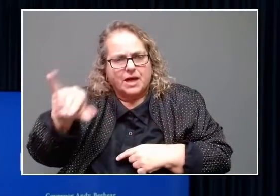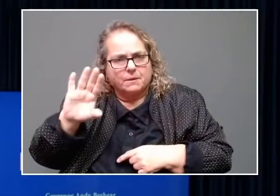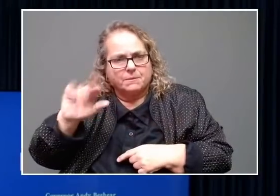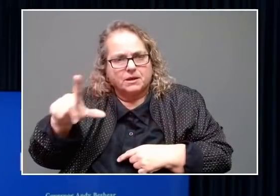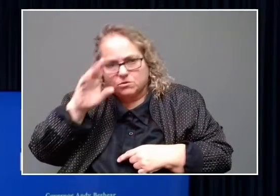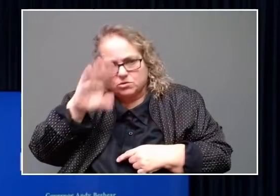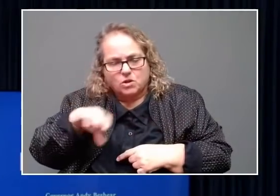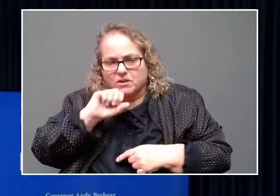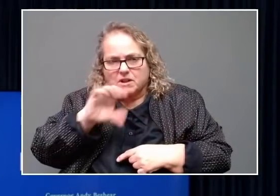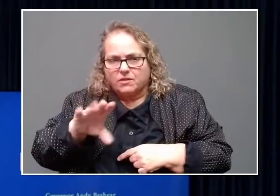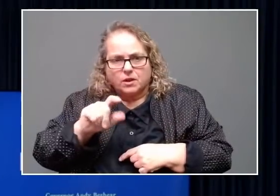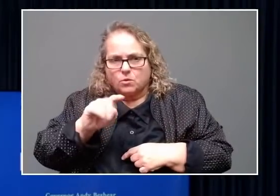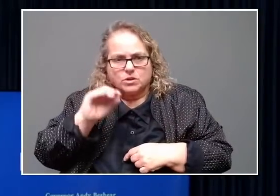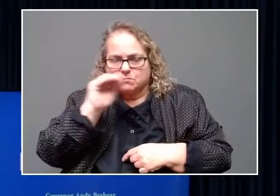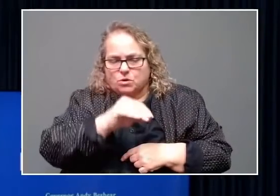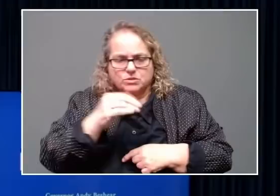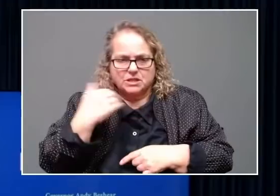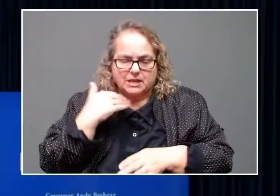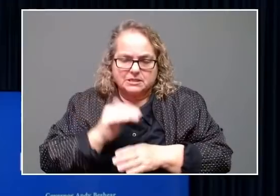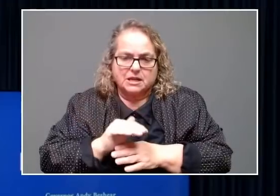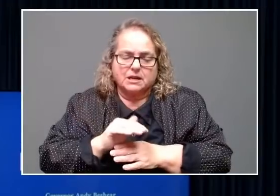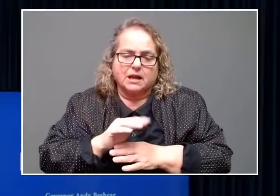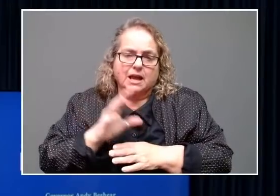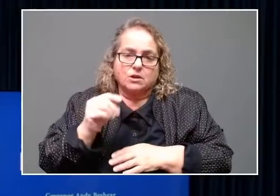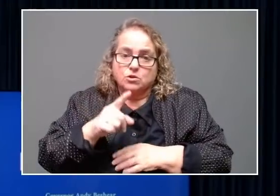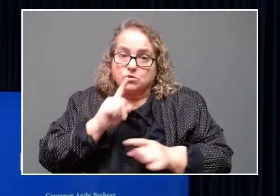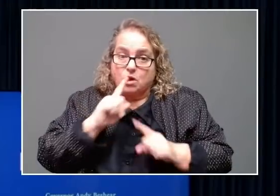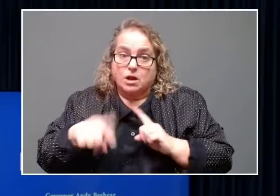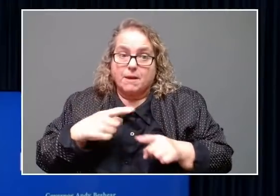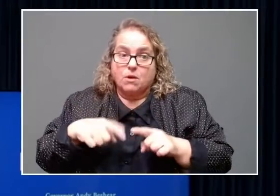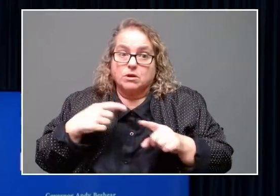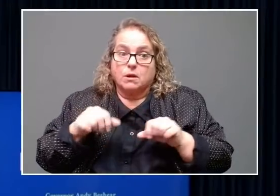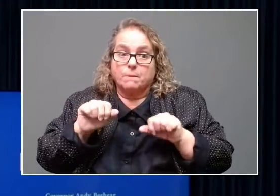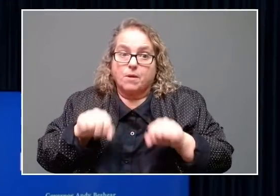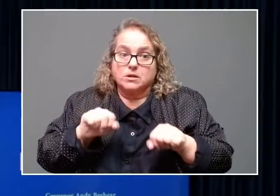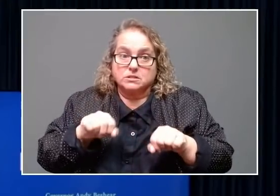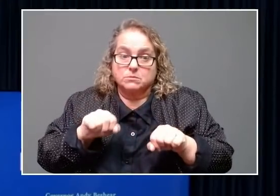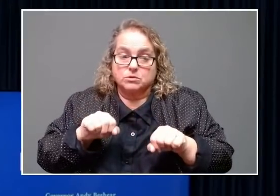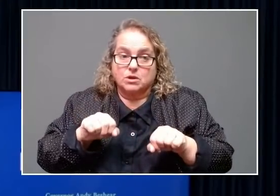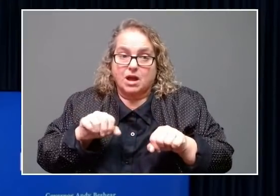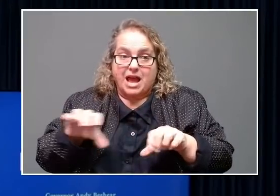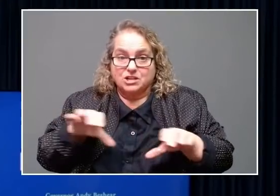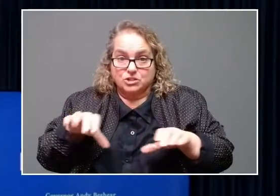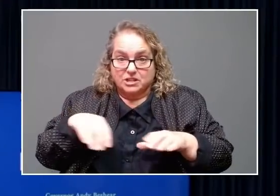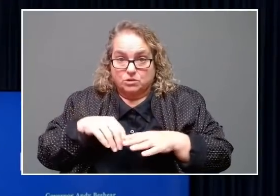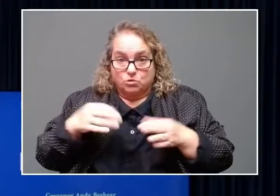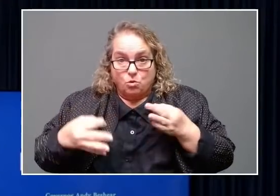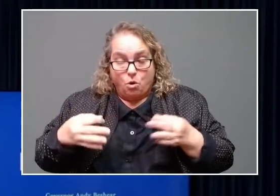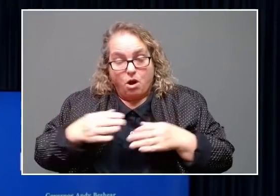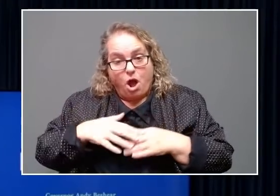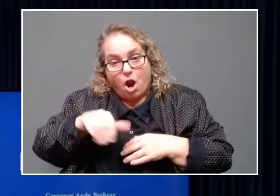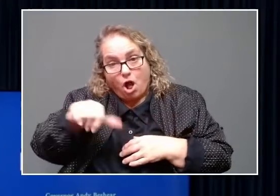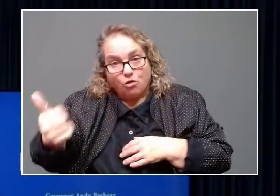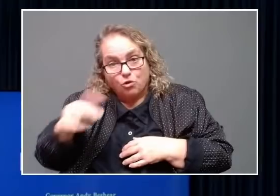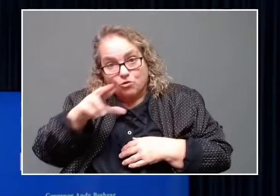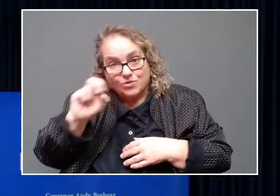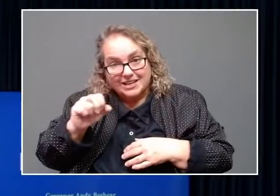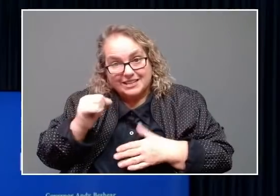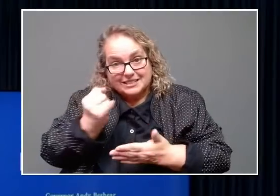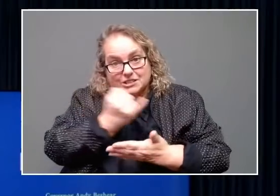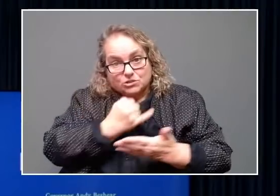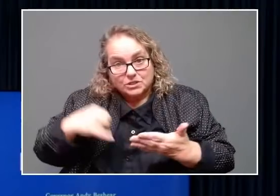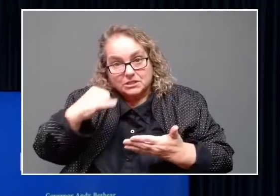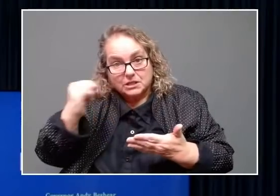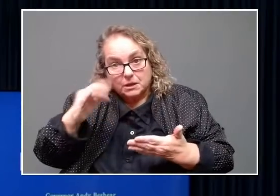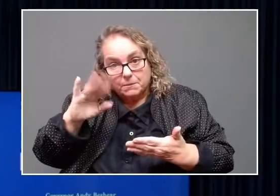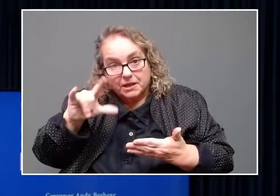night. And you talked about possible action in court on the other redistricting bills. Do you specifically plan to pursue any